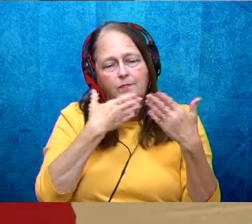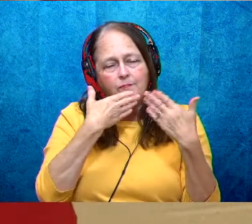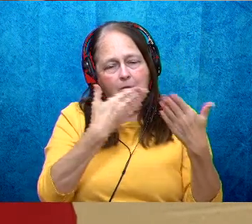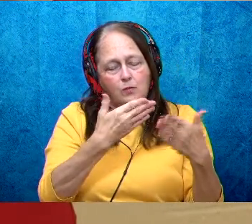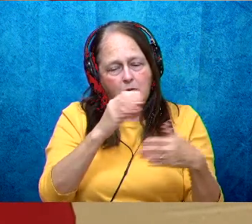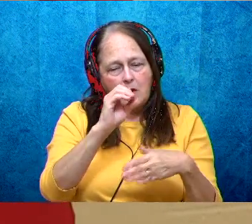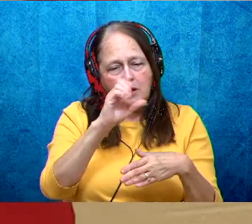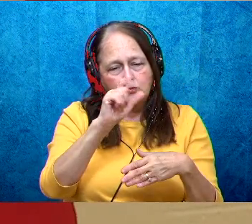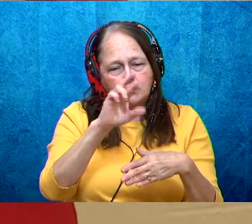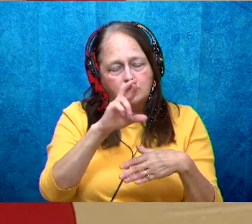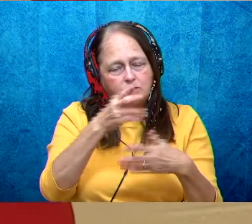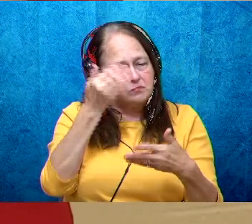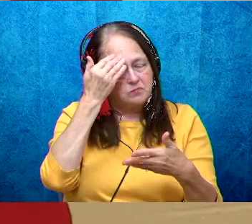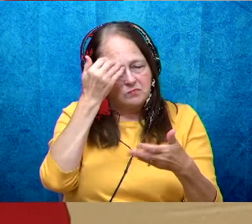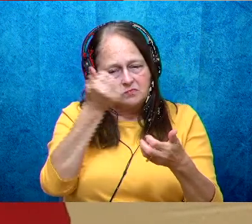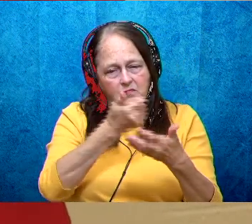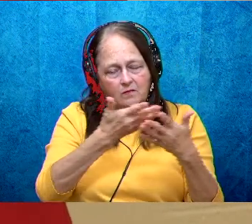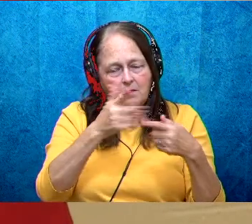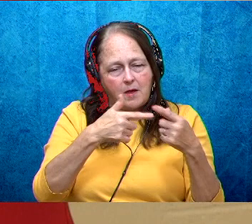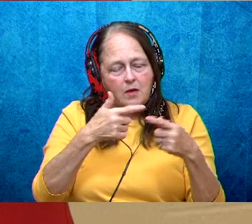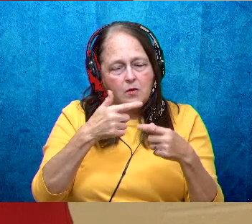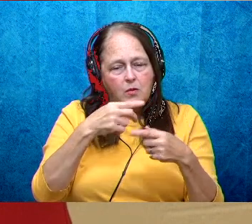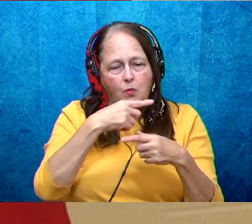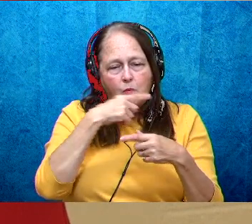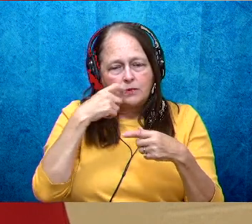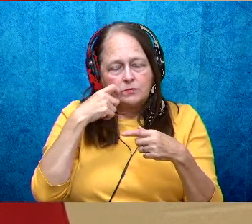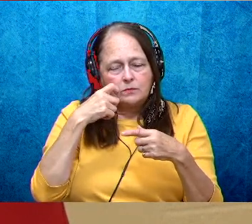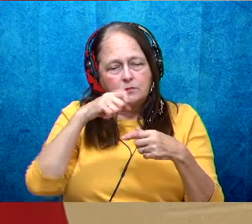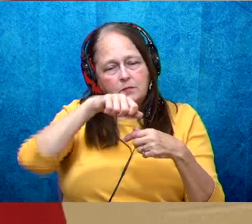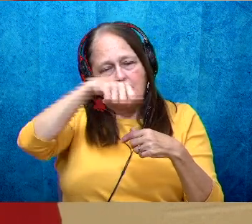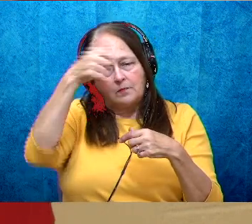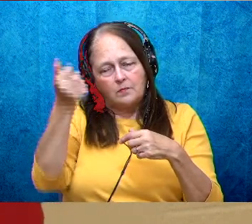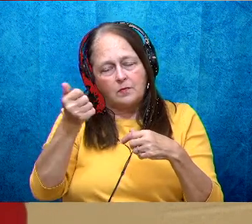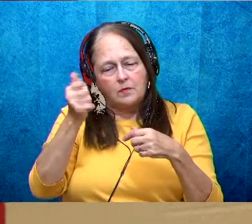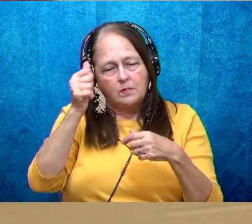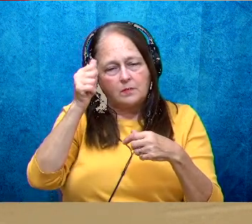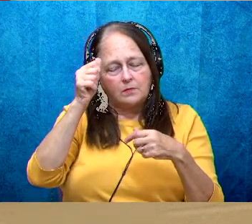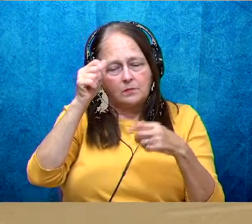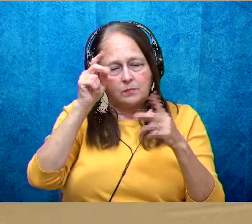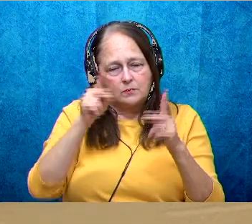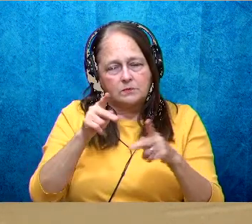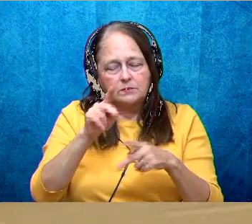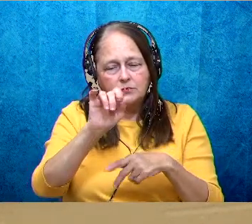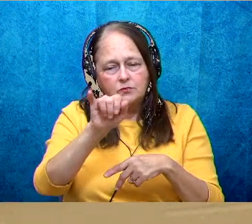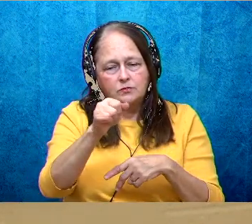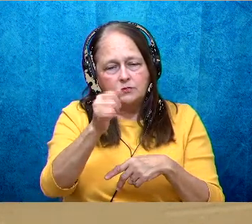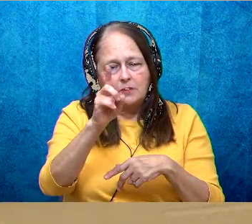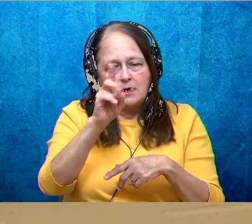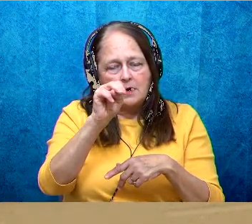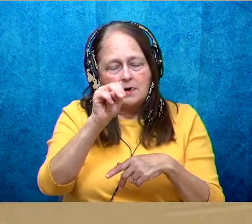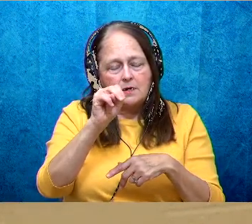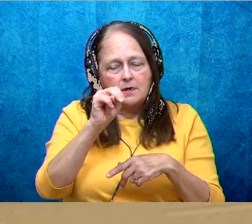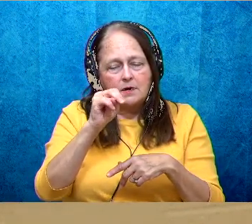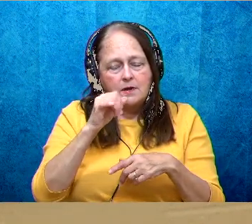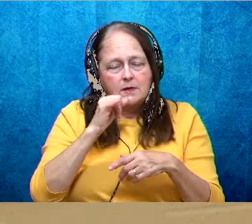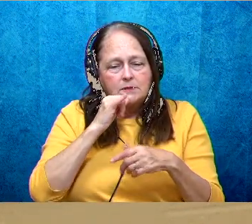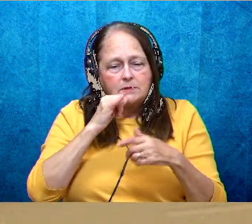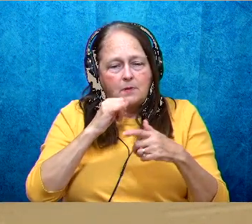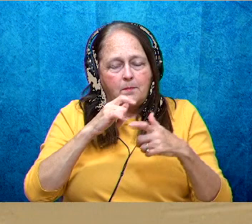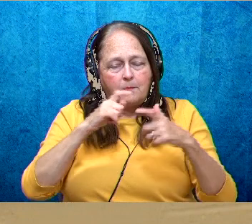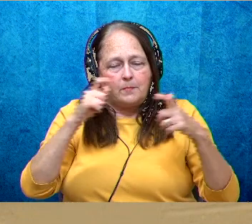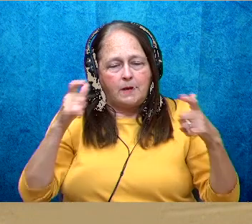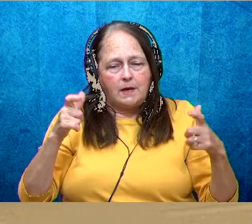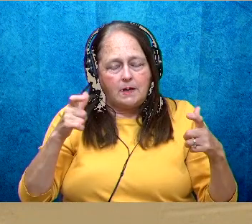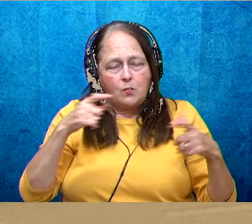But perhaps the most interesting response that I got was from Jaden. And Jaden said that Russia is big and strong. Russia